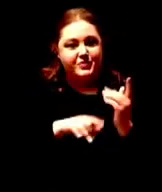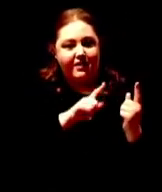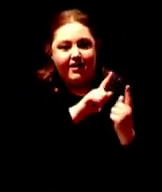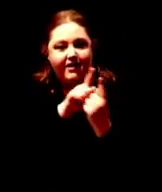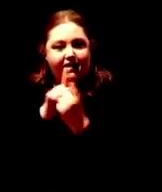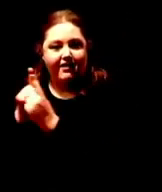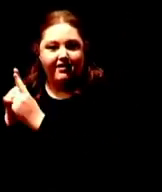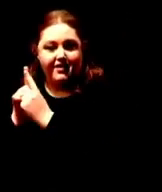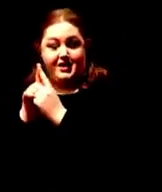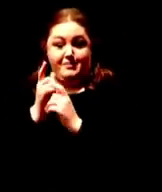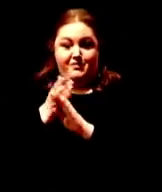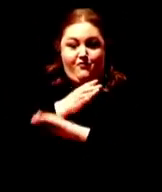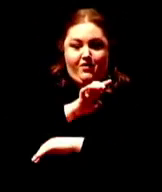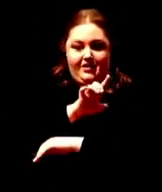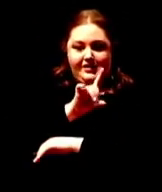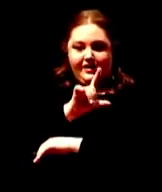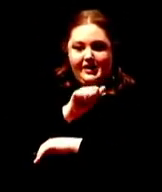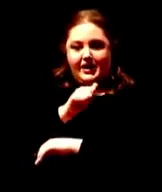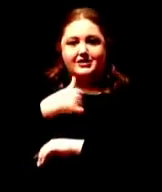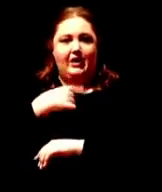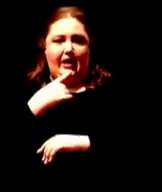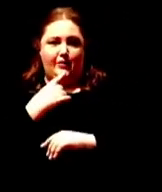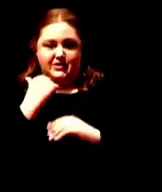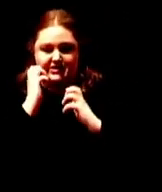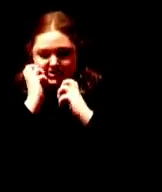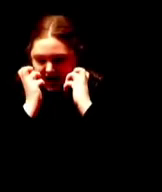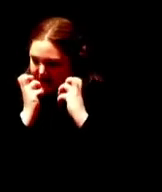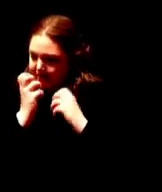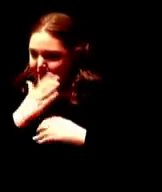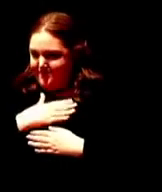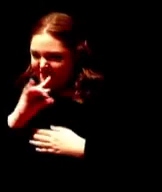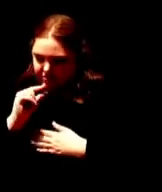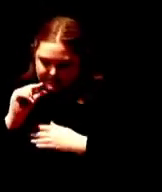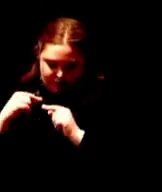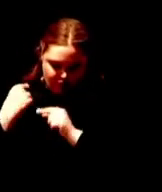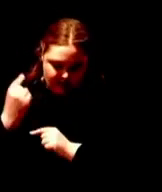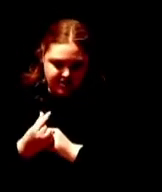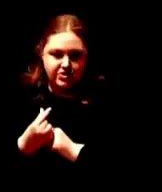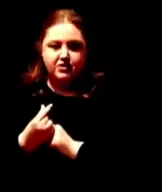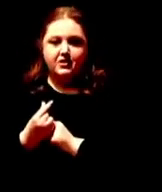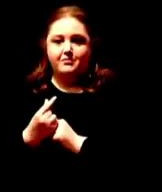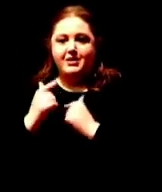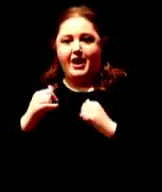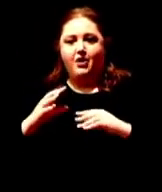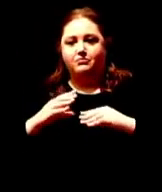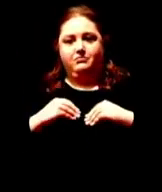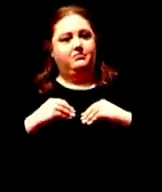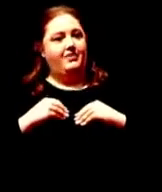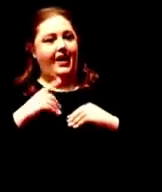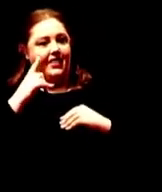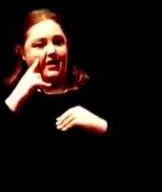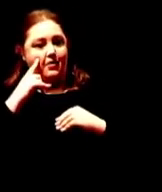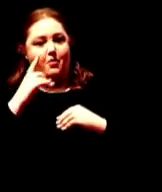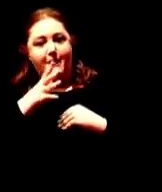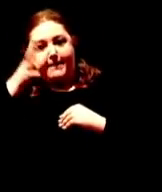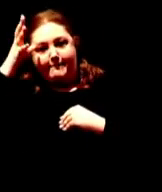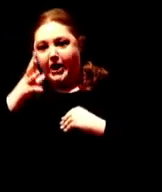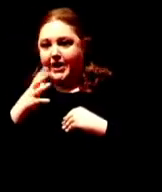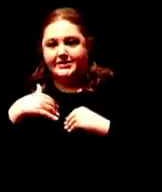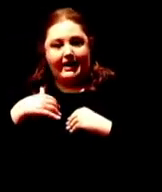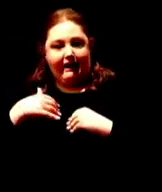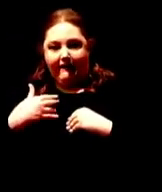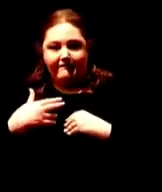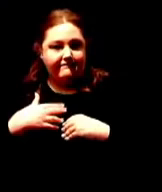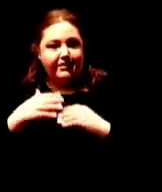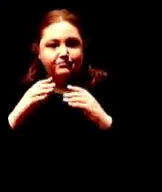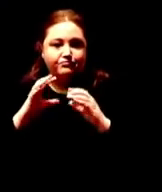Before LEADA, I had been ashamed of saying I was first-gen. I felt inferior because I was left to believe that because my parents didn't have a higher